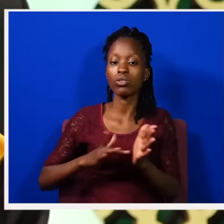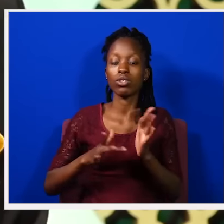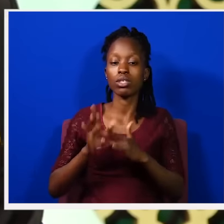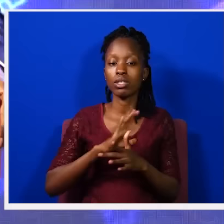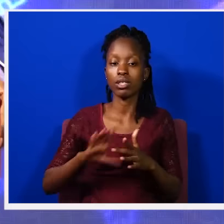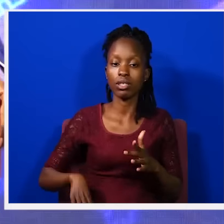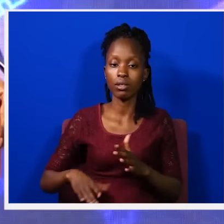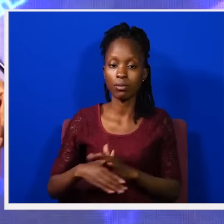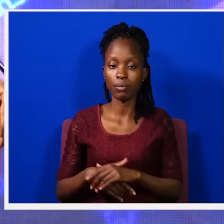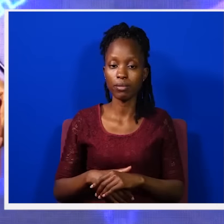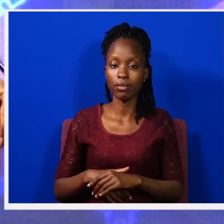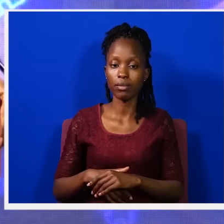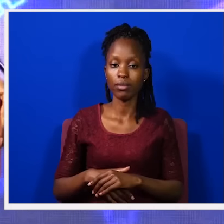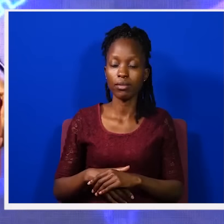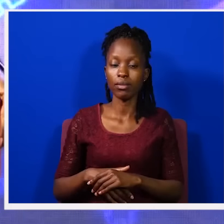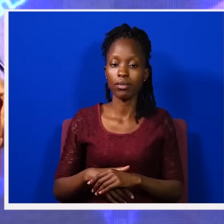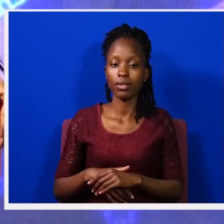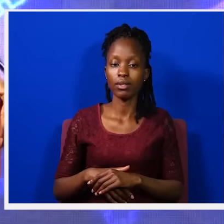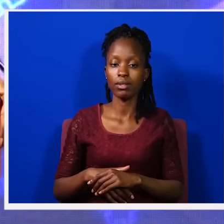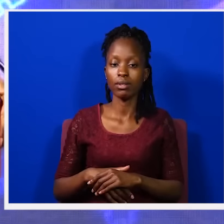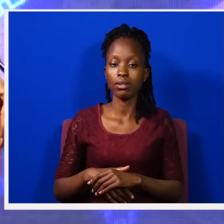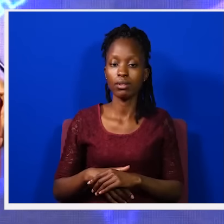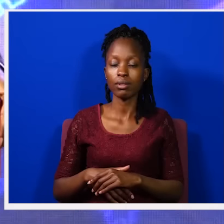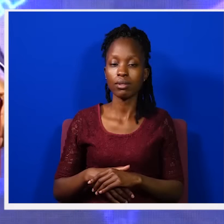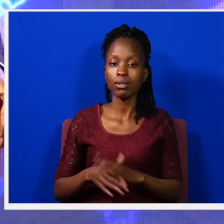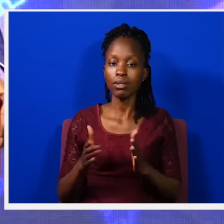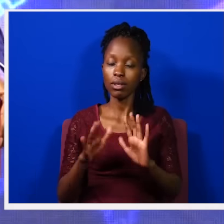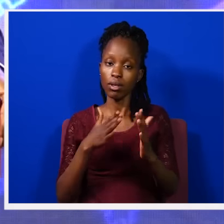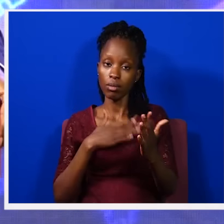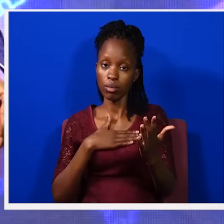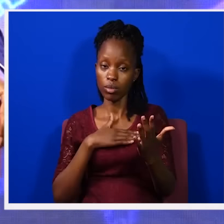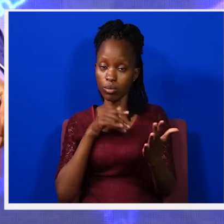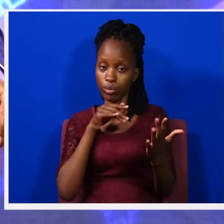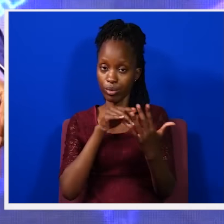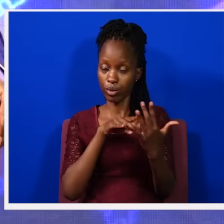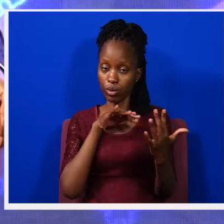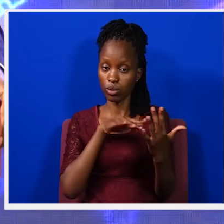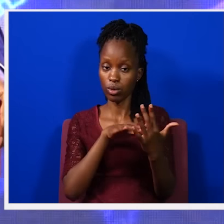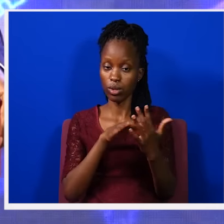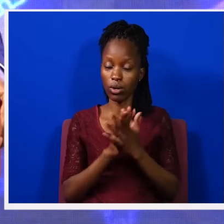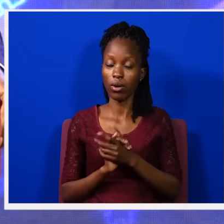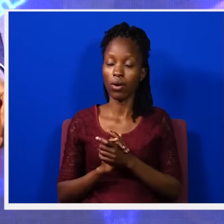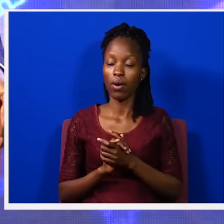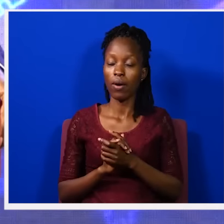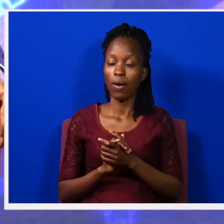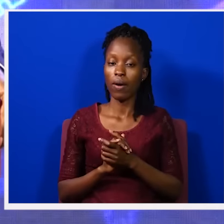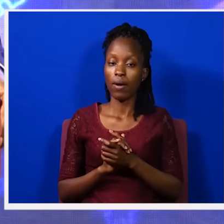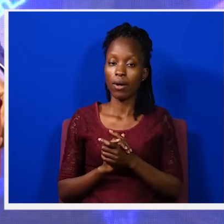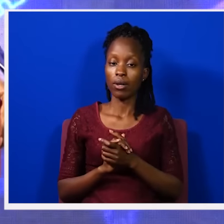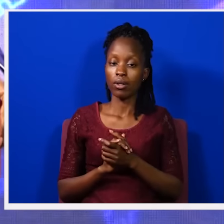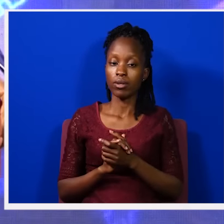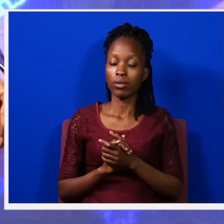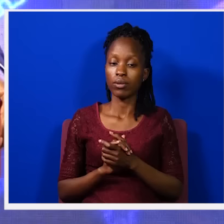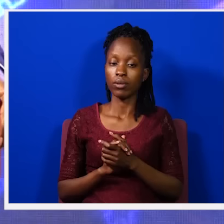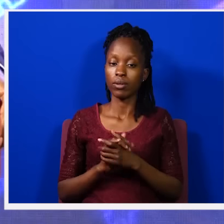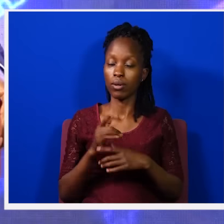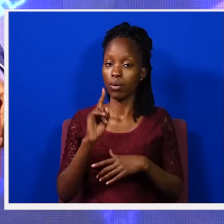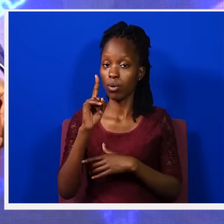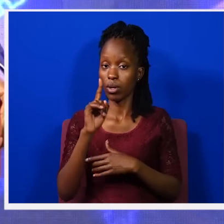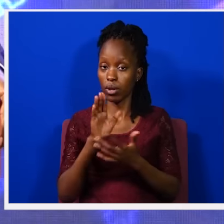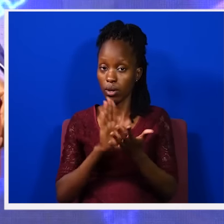Christ. Allow me to read for us from a comment